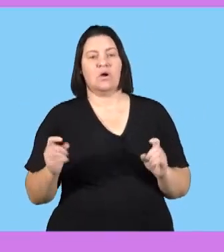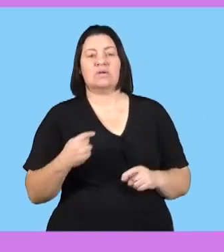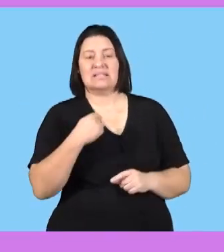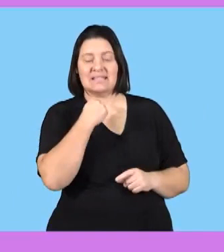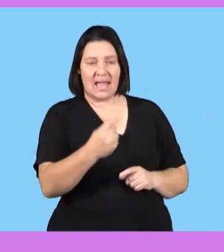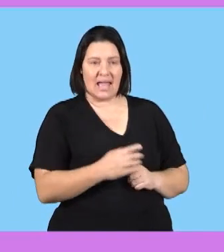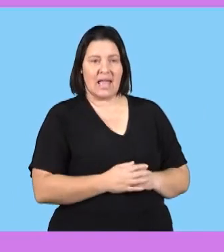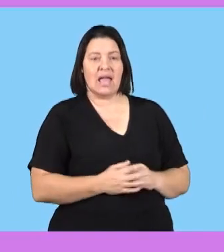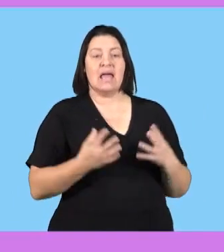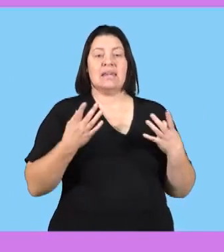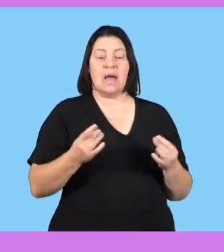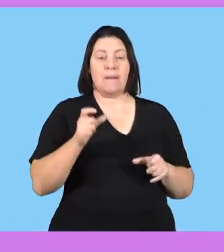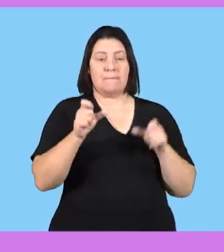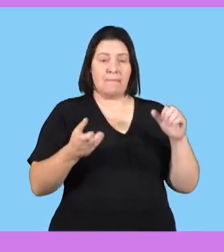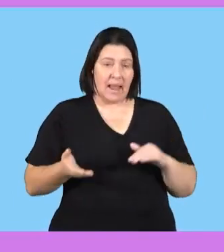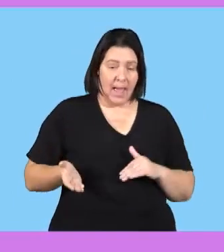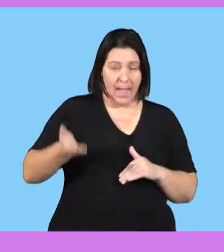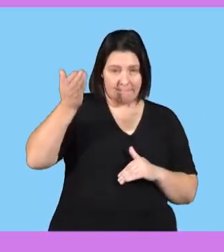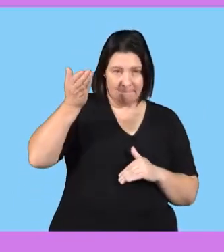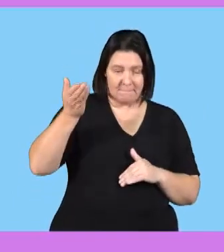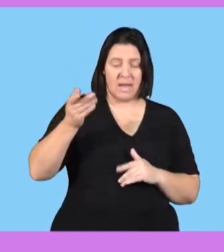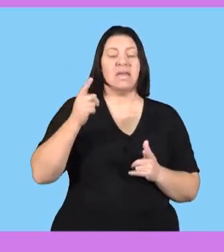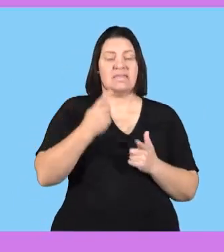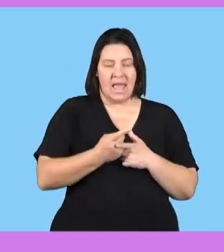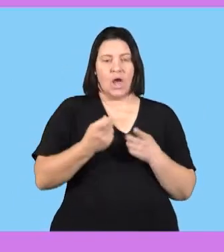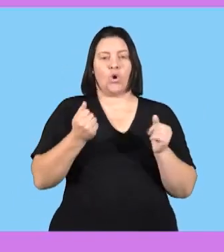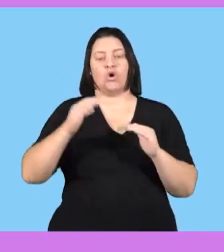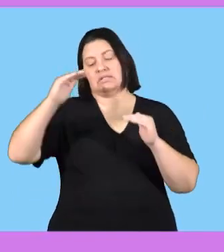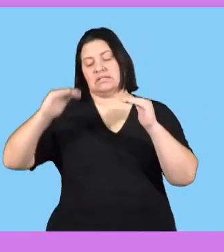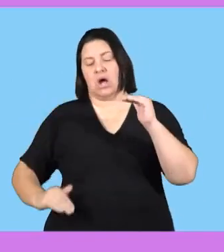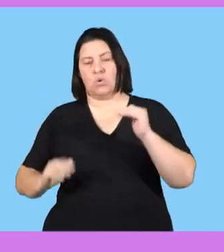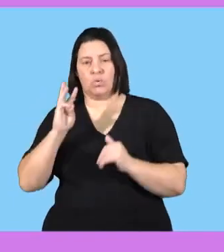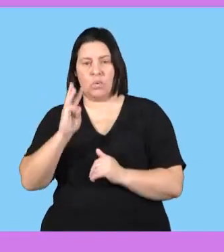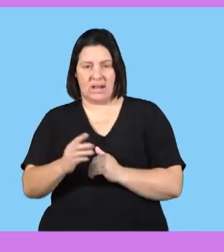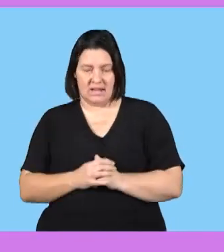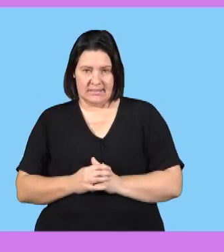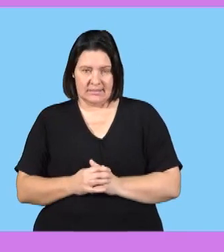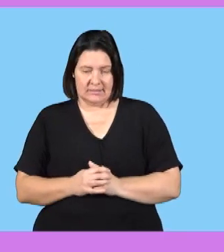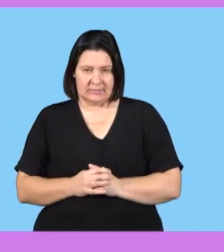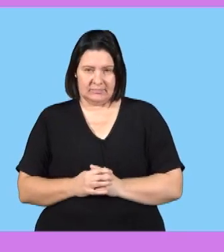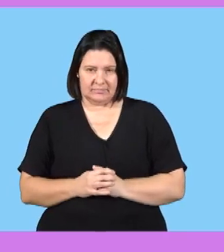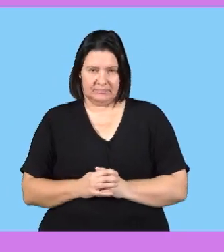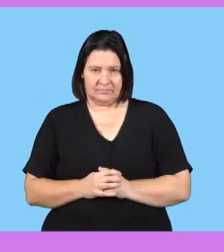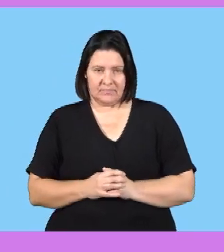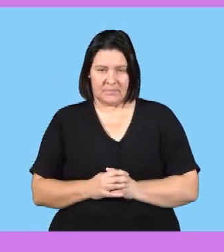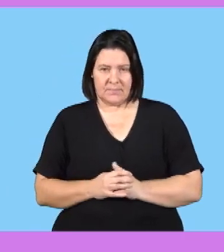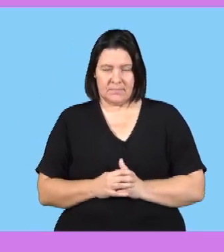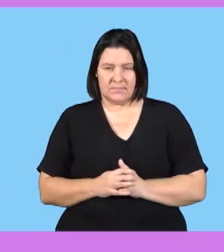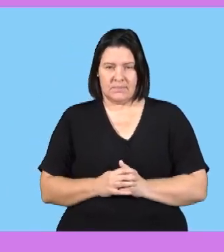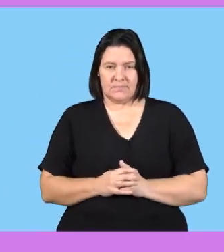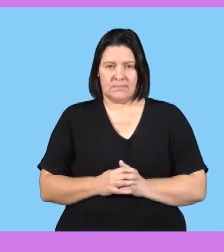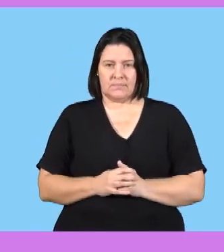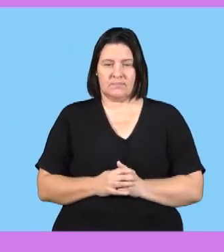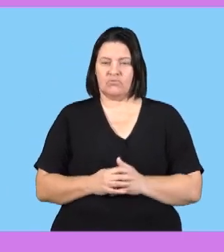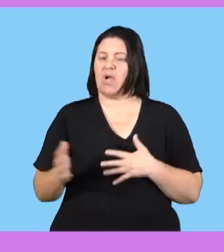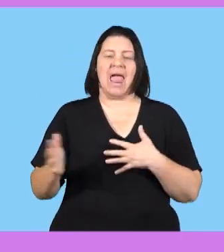when the number of people increases, then we know we can substitute